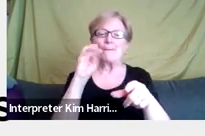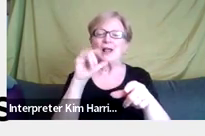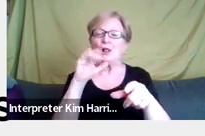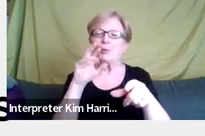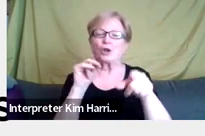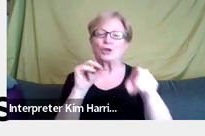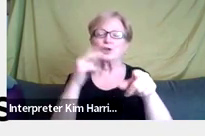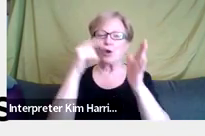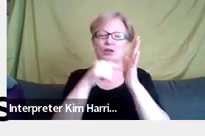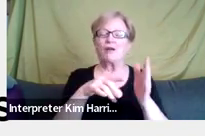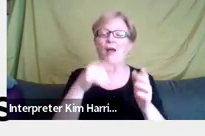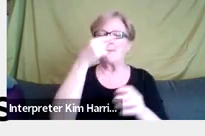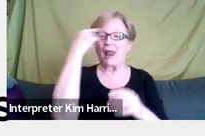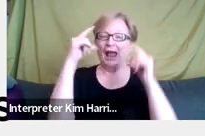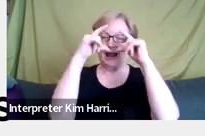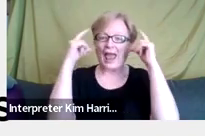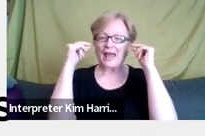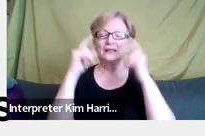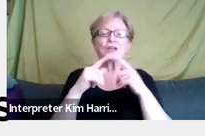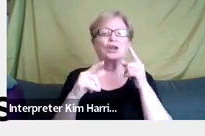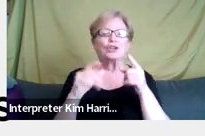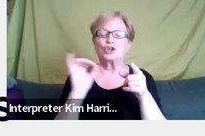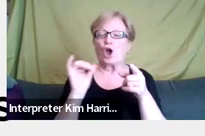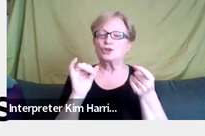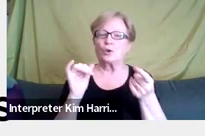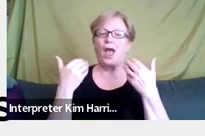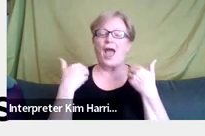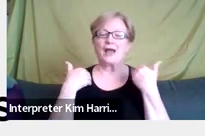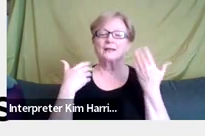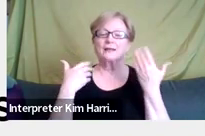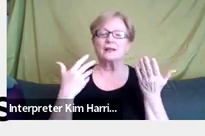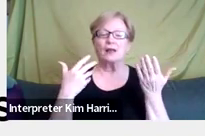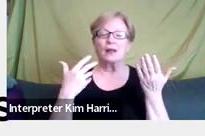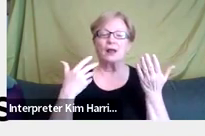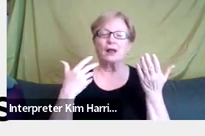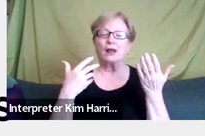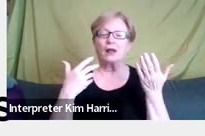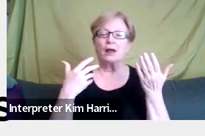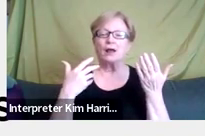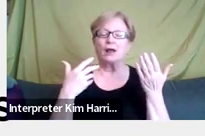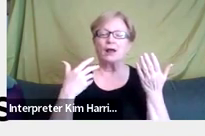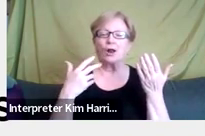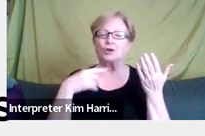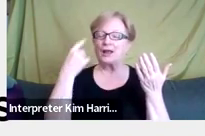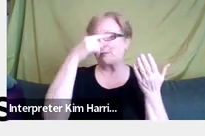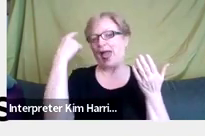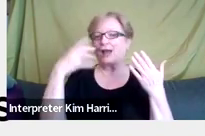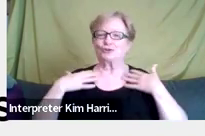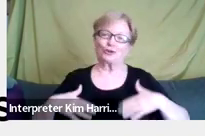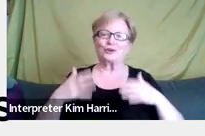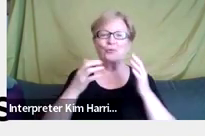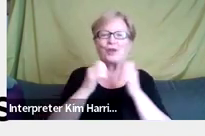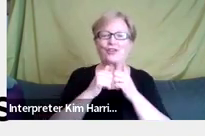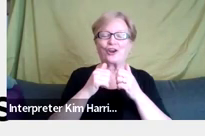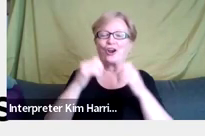wearing black glasses. She also has on, it looks like a black shirt with her hair and